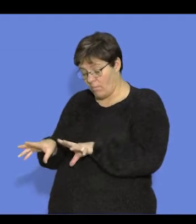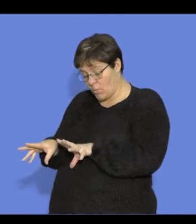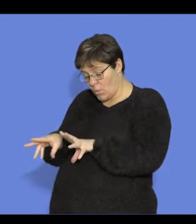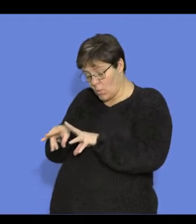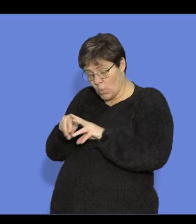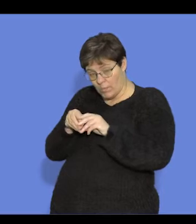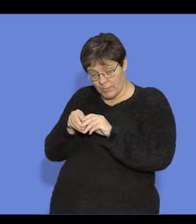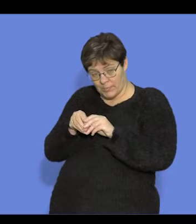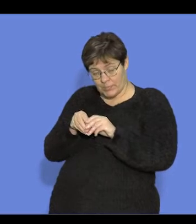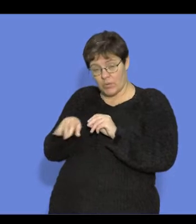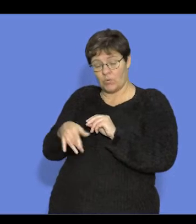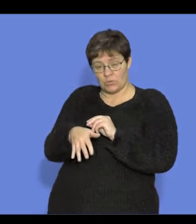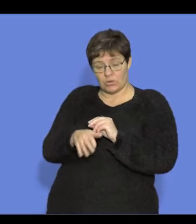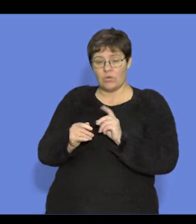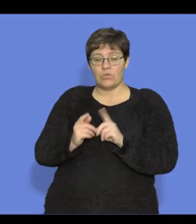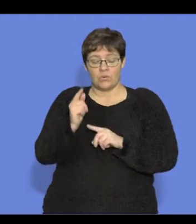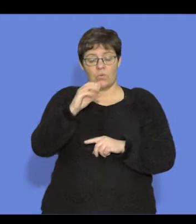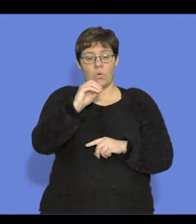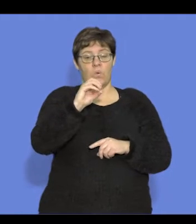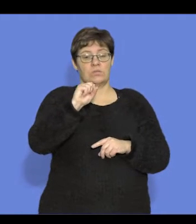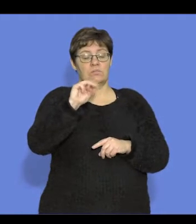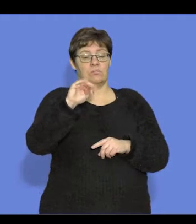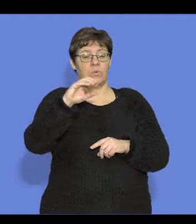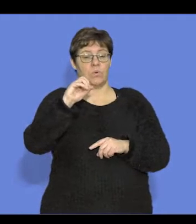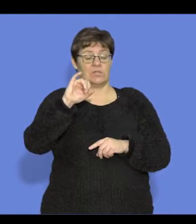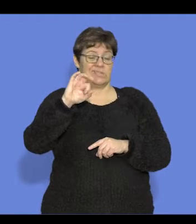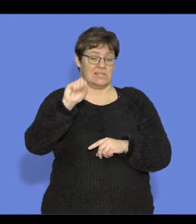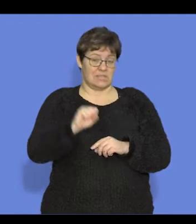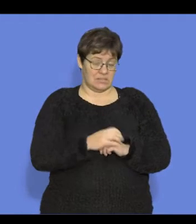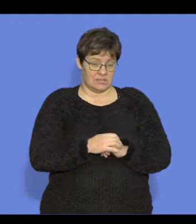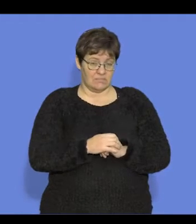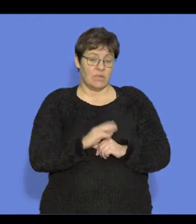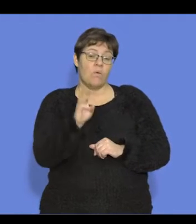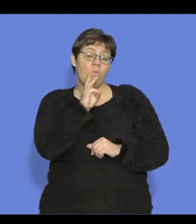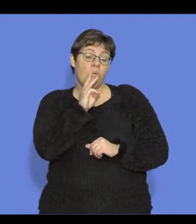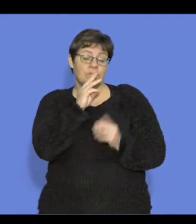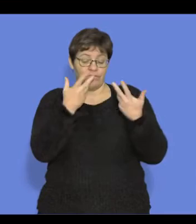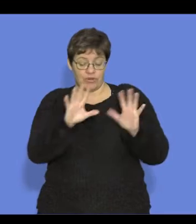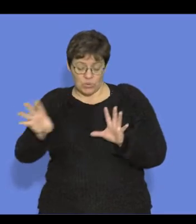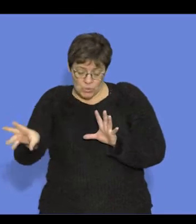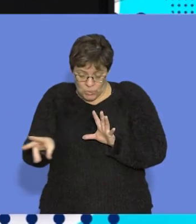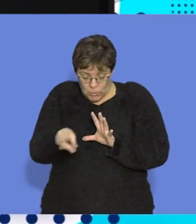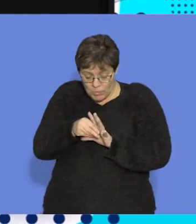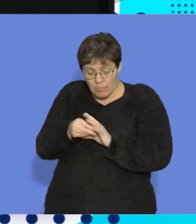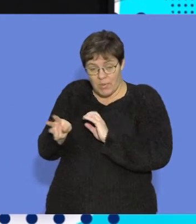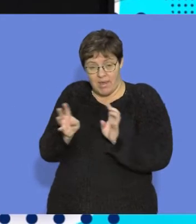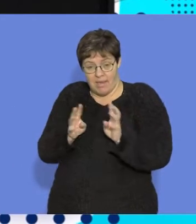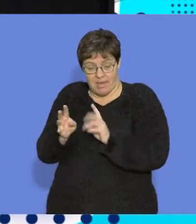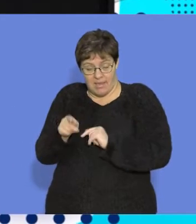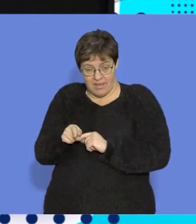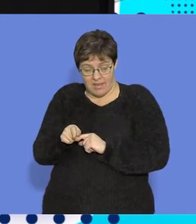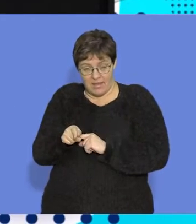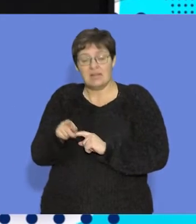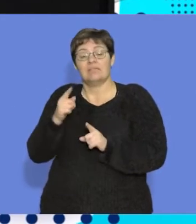the root through osmosis. Once water has moved into the root hair, it then has